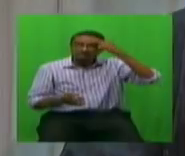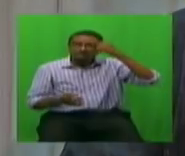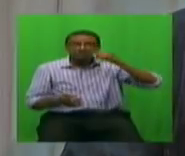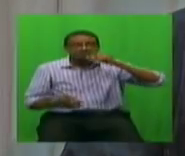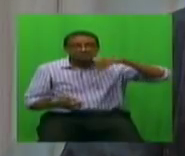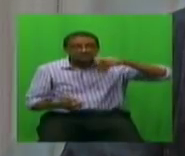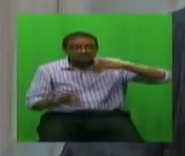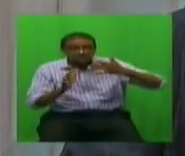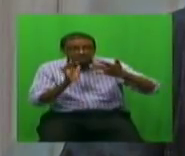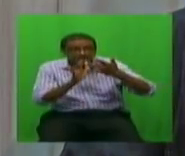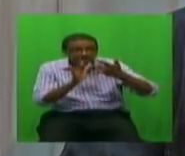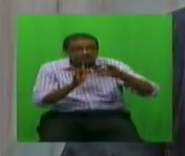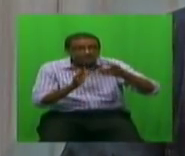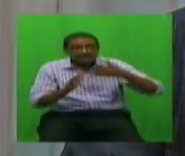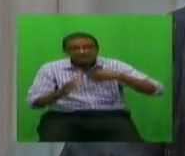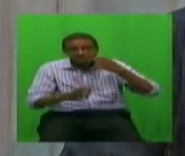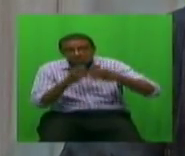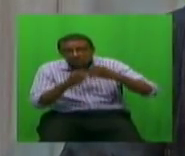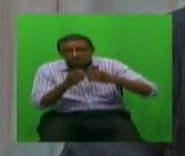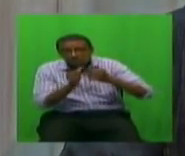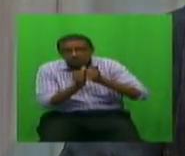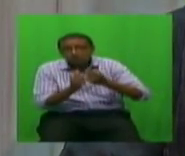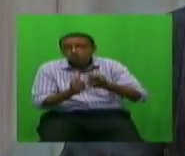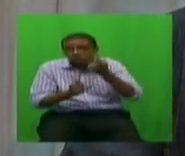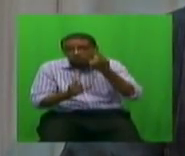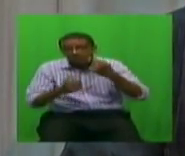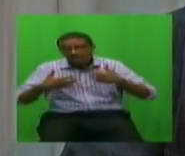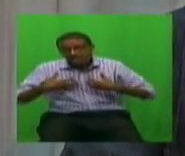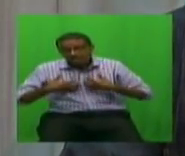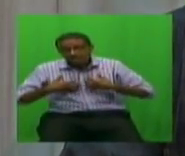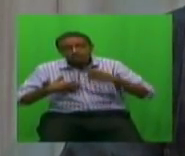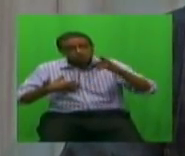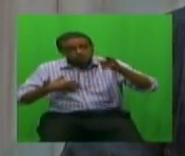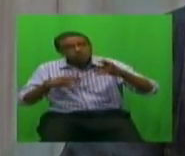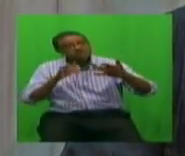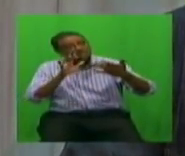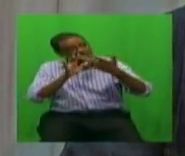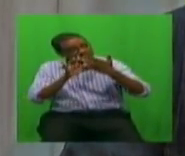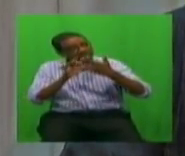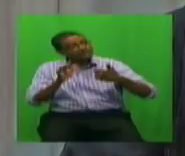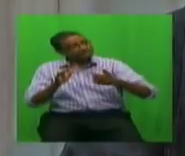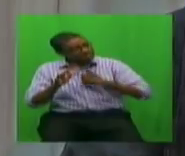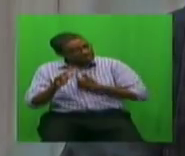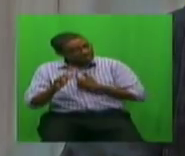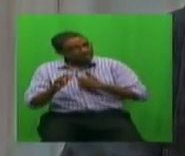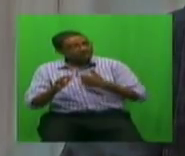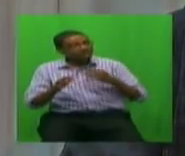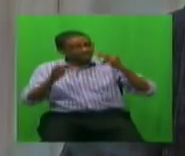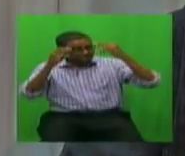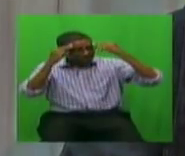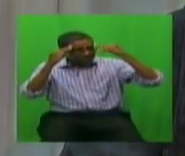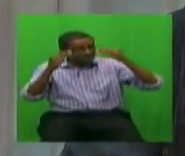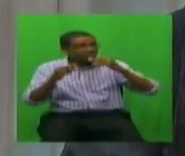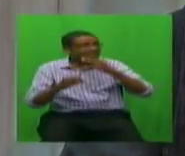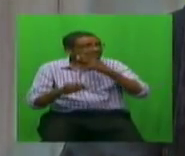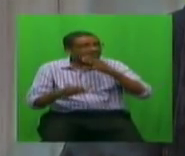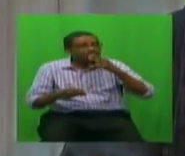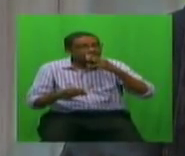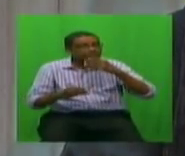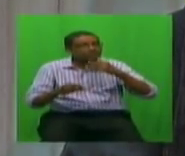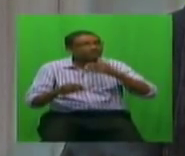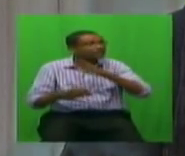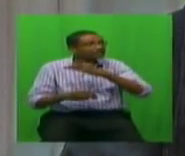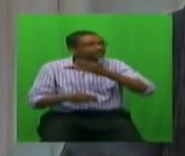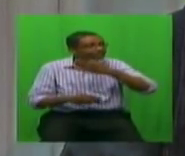issue with livestock, even if it's one animal, they know how to contact me, they know how to contact the ministry. And it is a matter